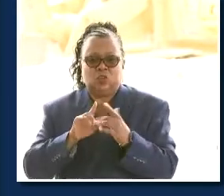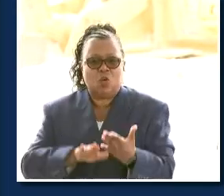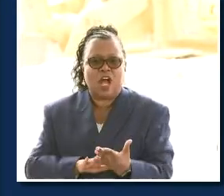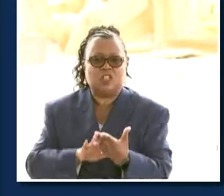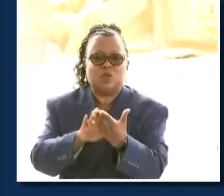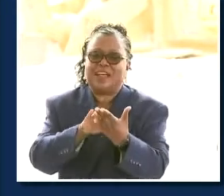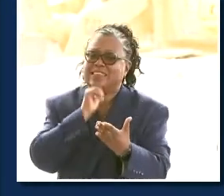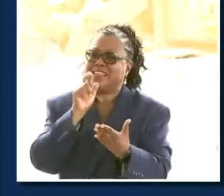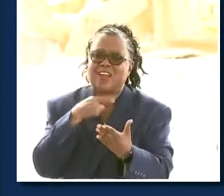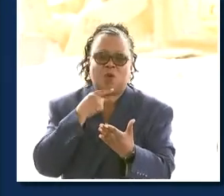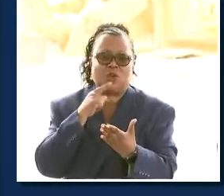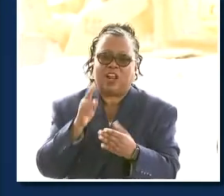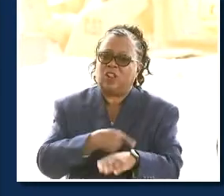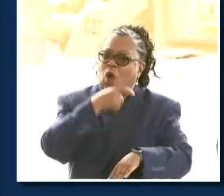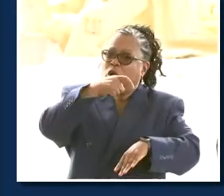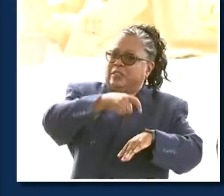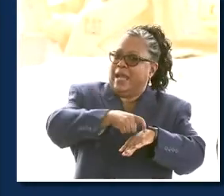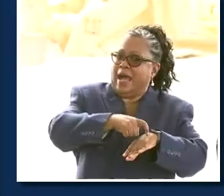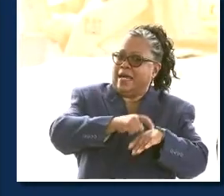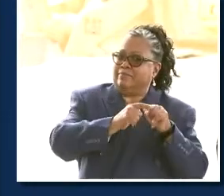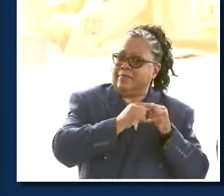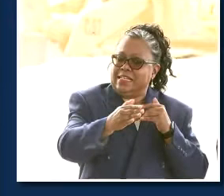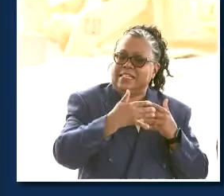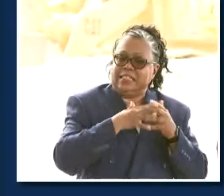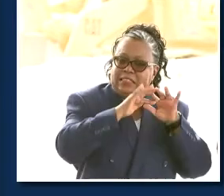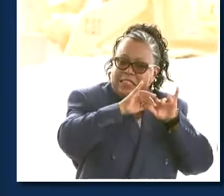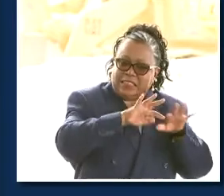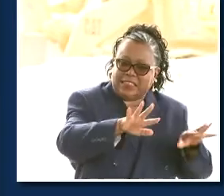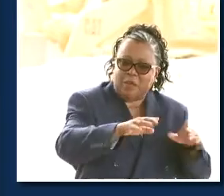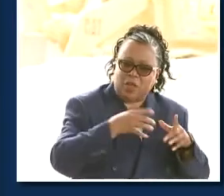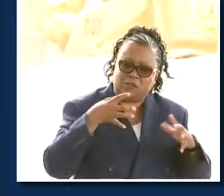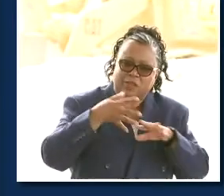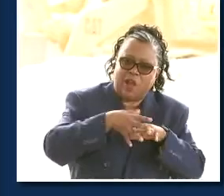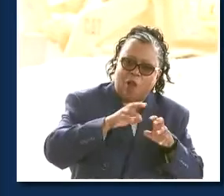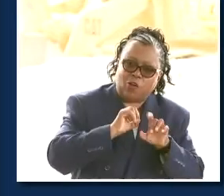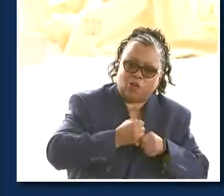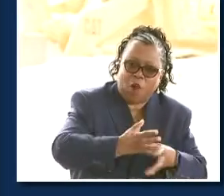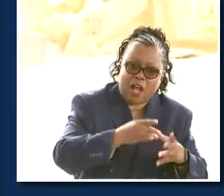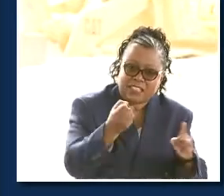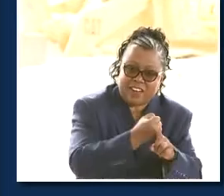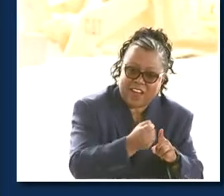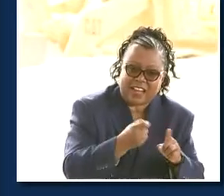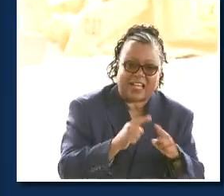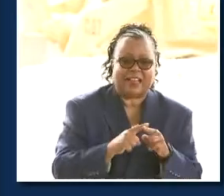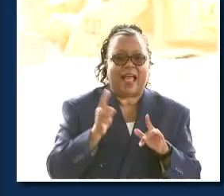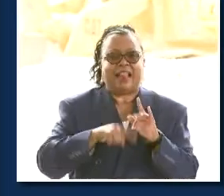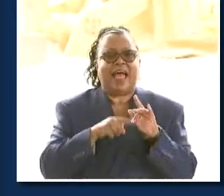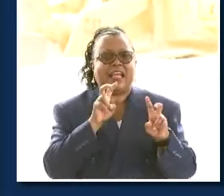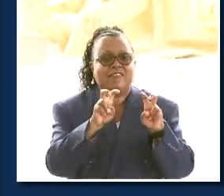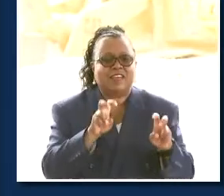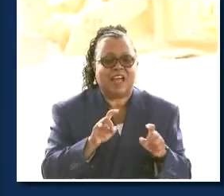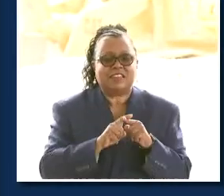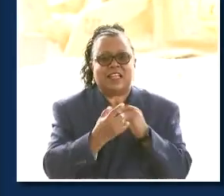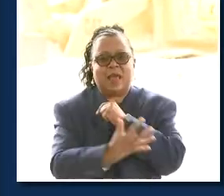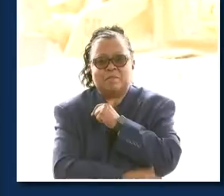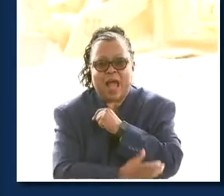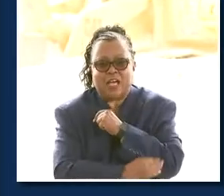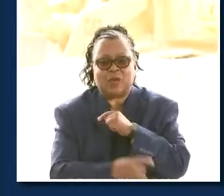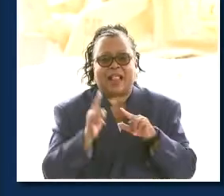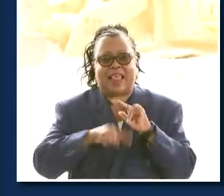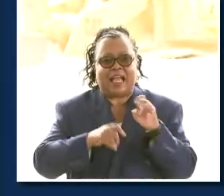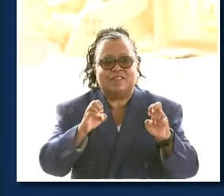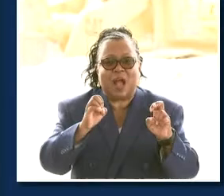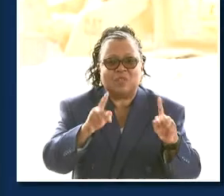address not only the long-term systemic root causes of the violence, like lack of investment and poverty, lack